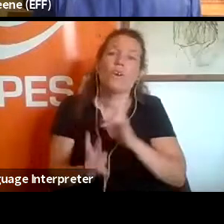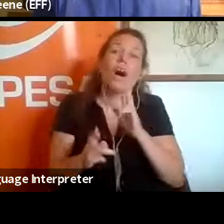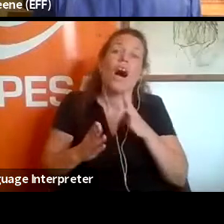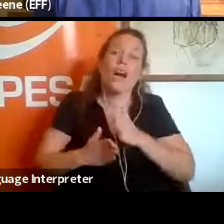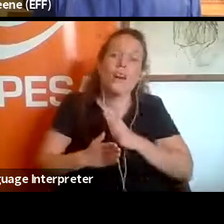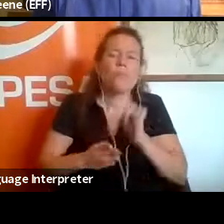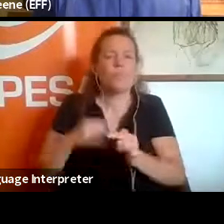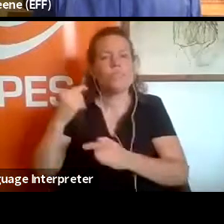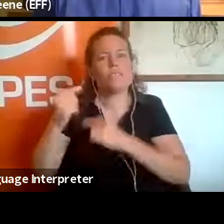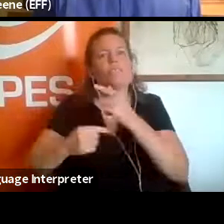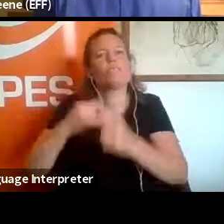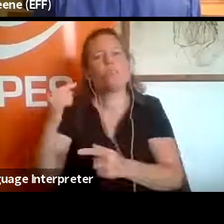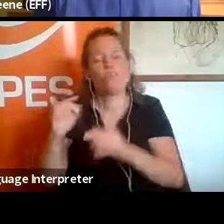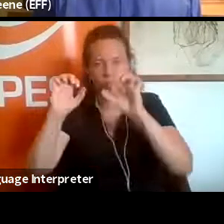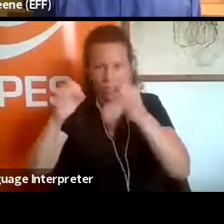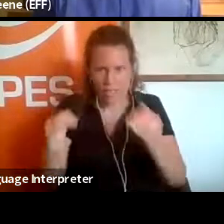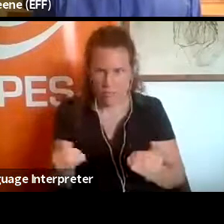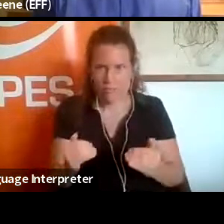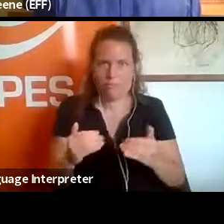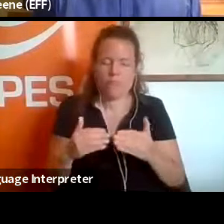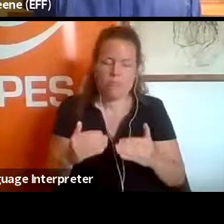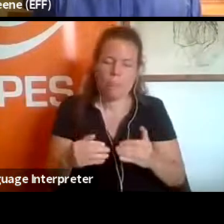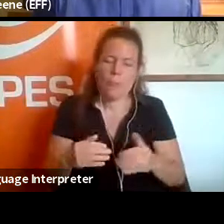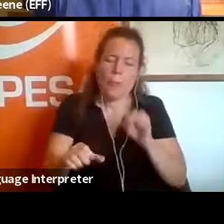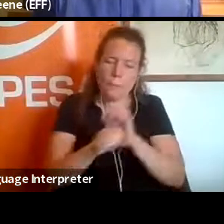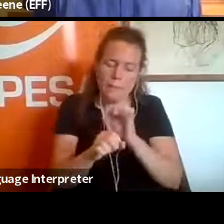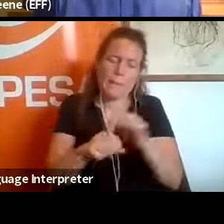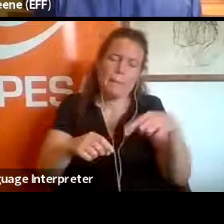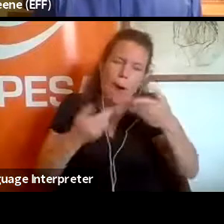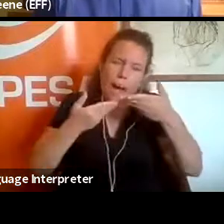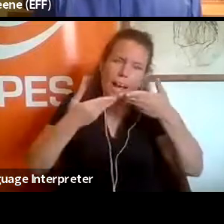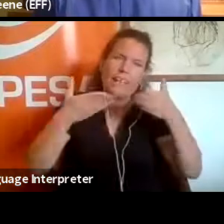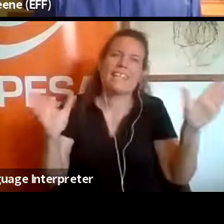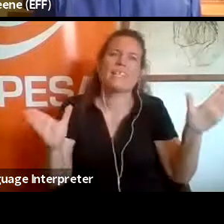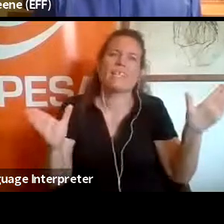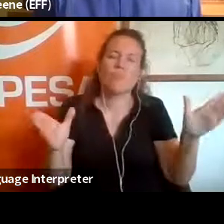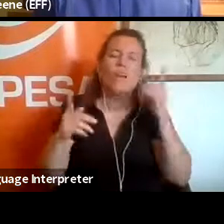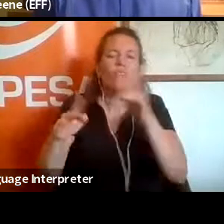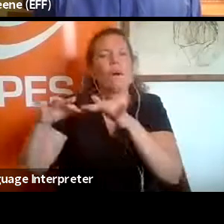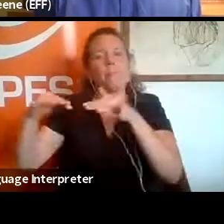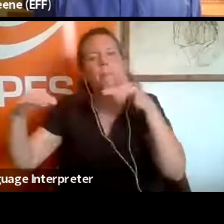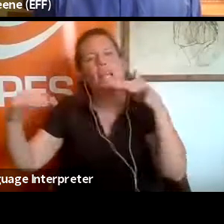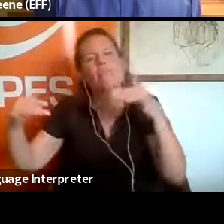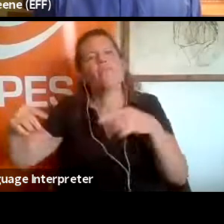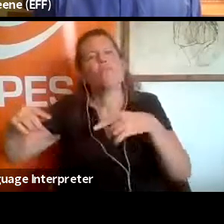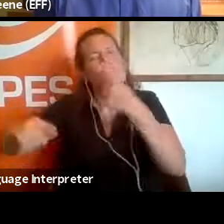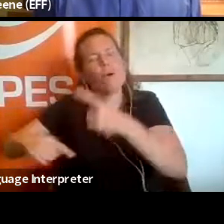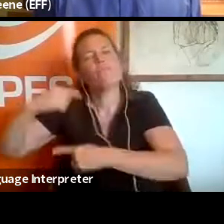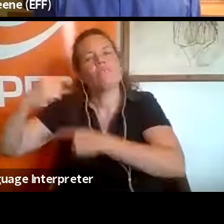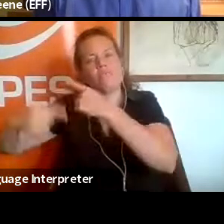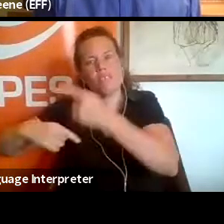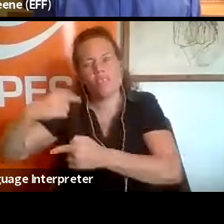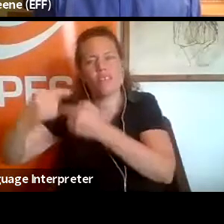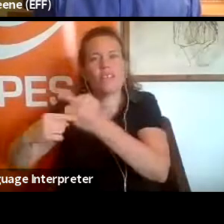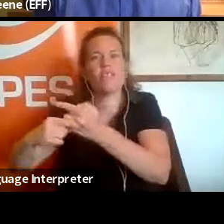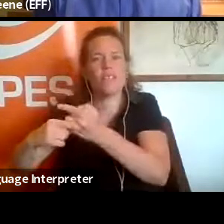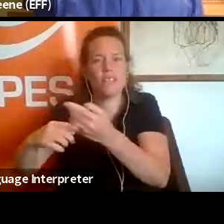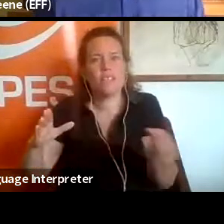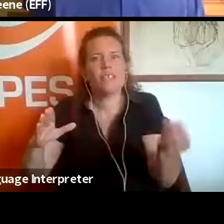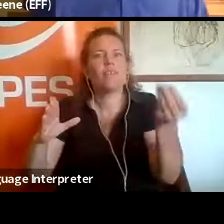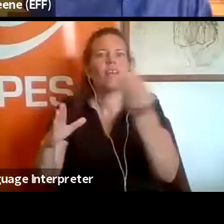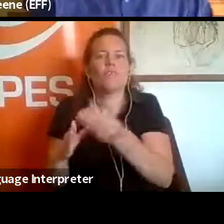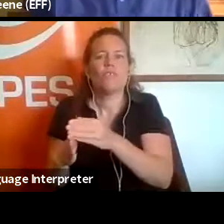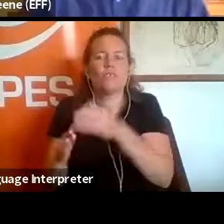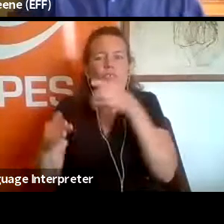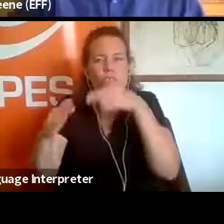process will get us to that level of accessibility, where if platforms can be able to generate revenue from